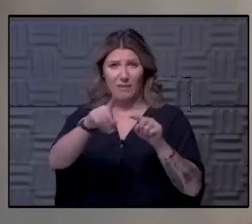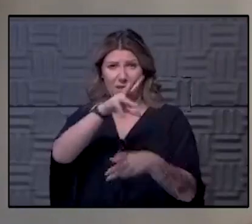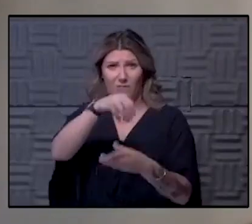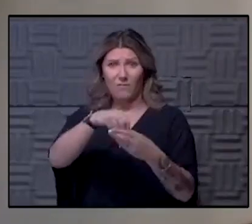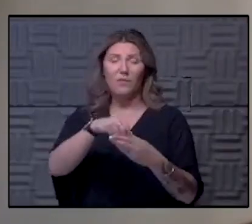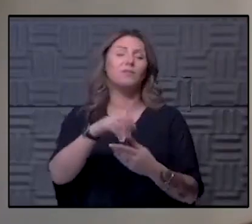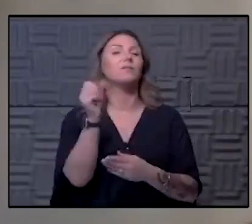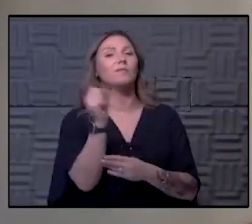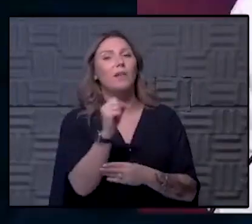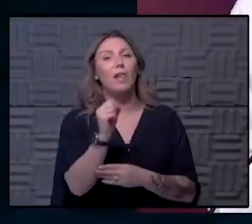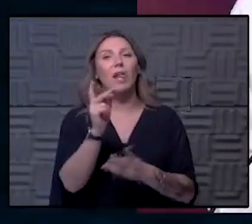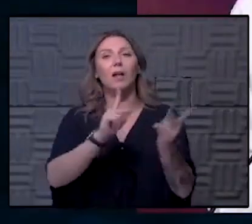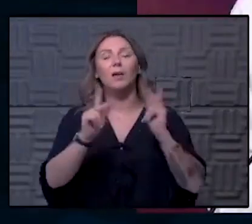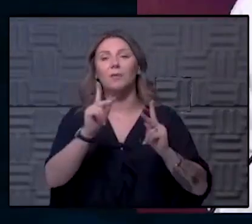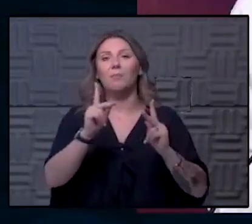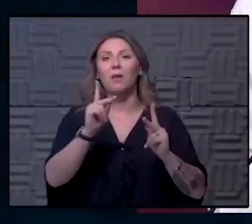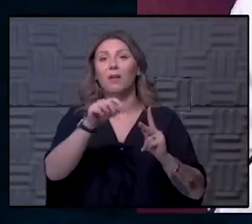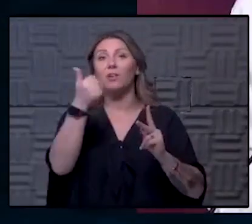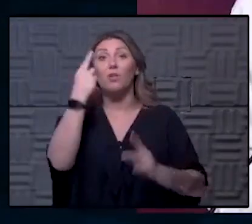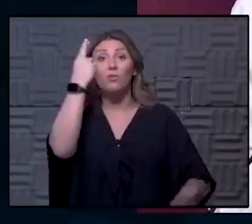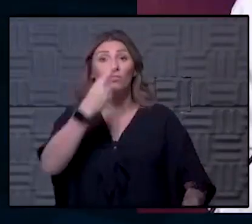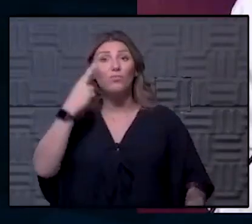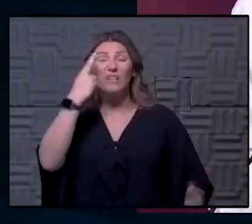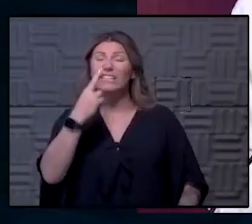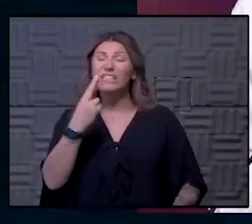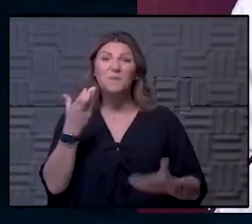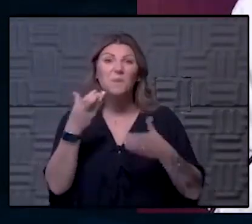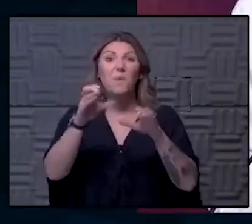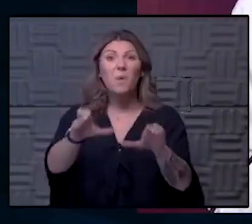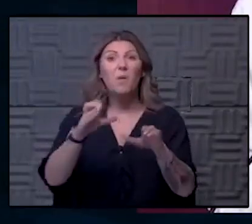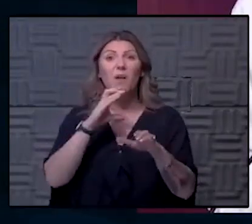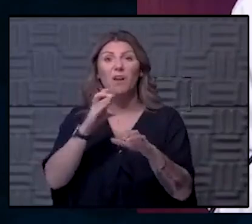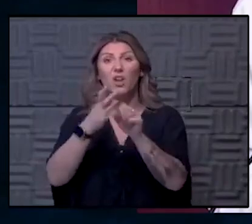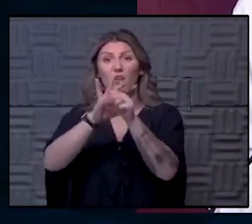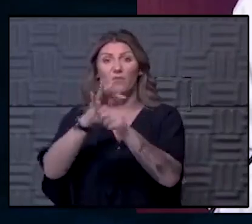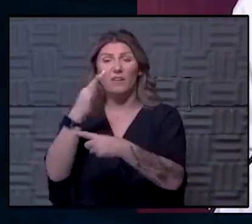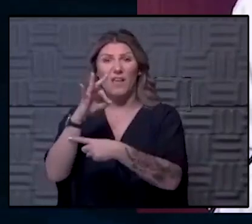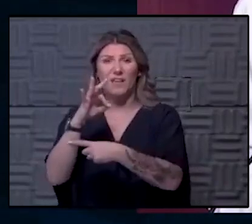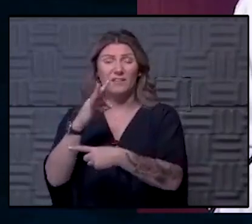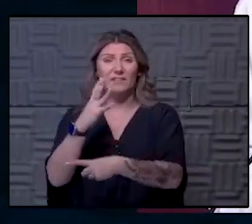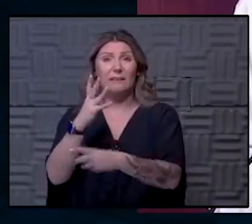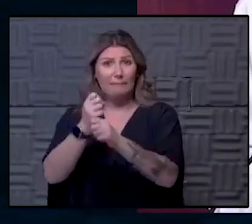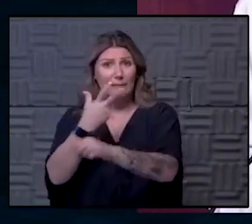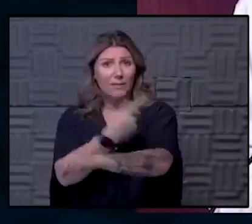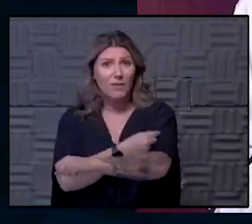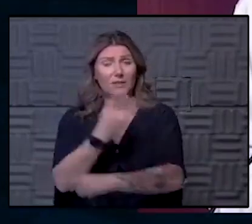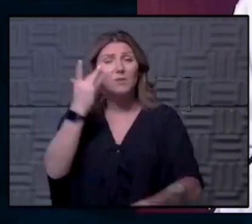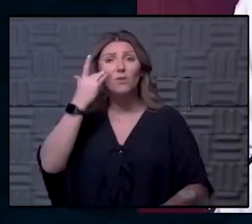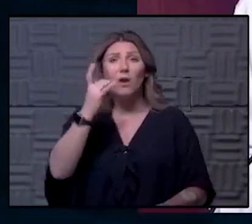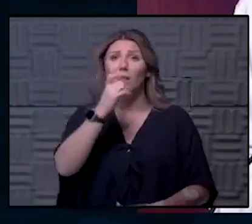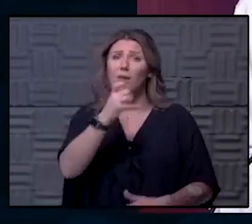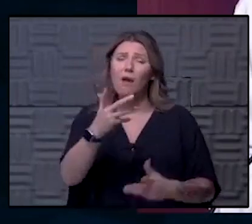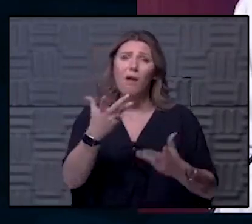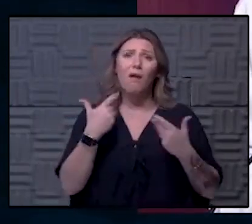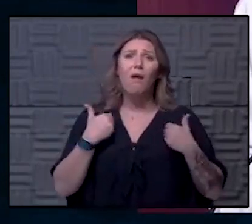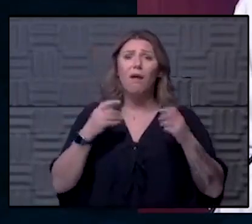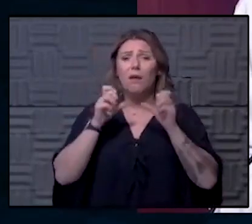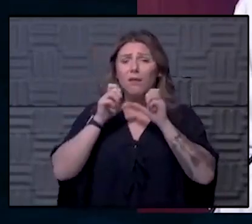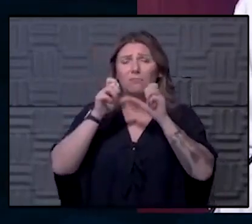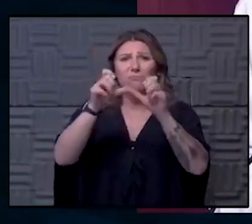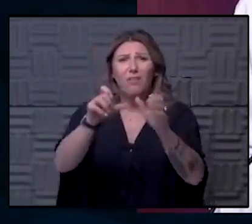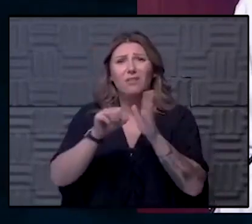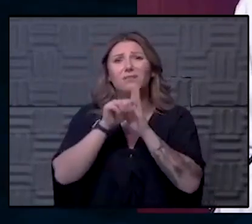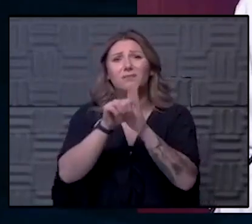those young people out there, another reason you don't want to get COVID-19, so get your vaccine, because you don't want to have long haul syndrome interfere with your